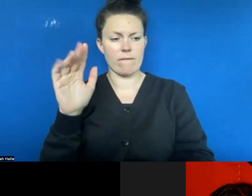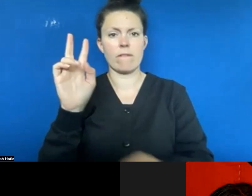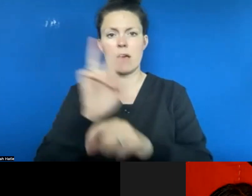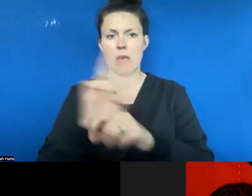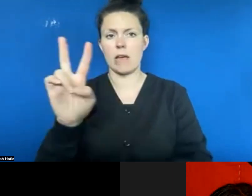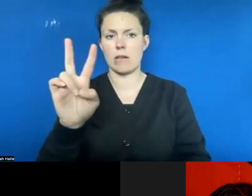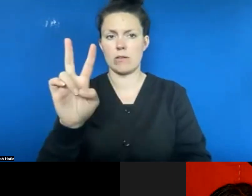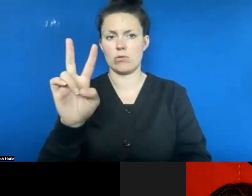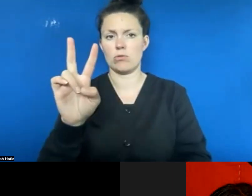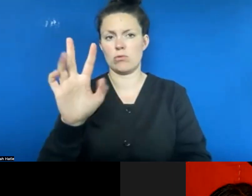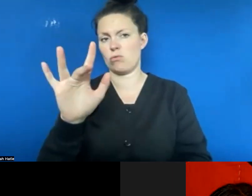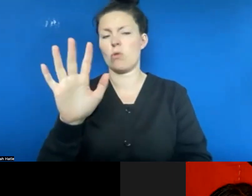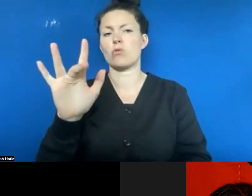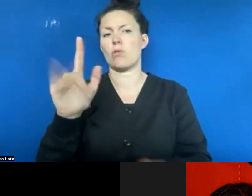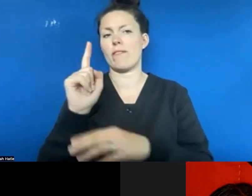hour.